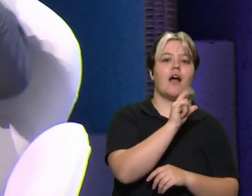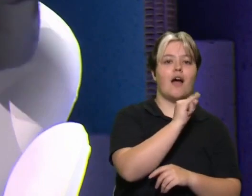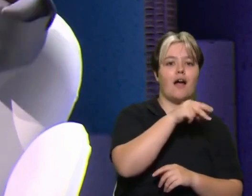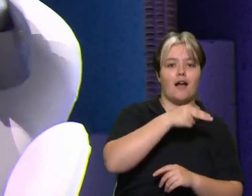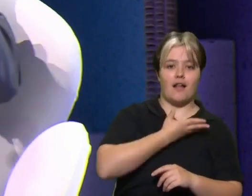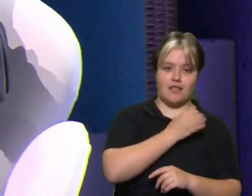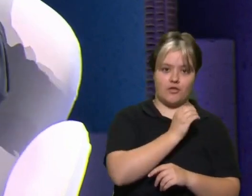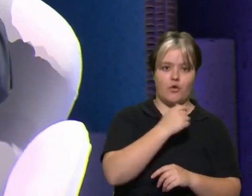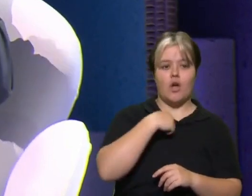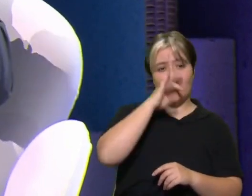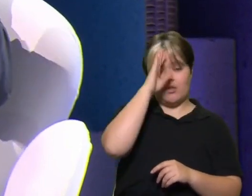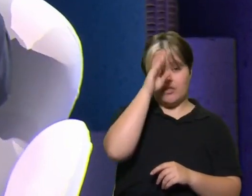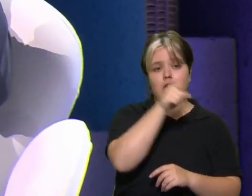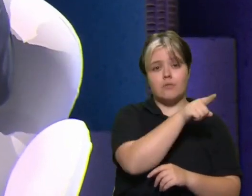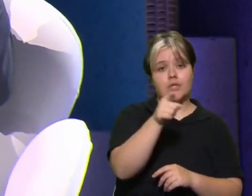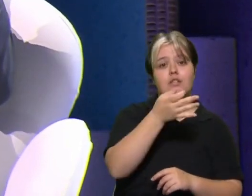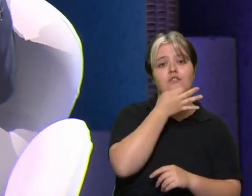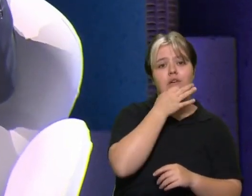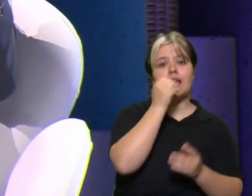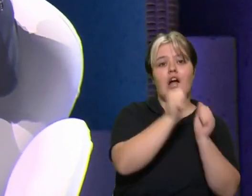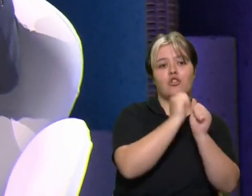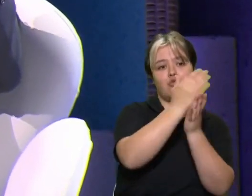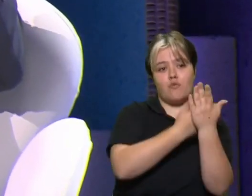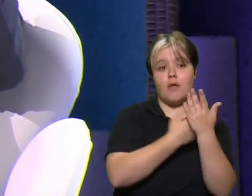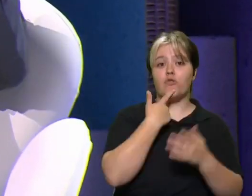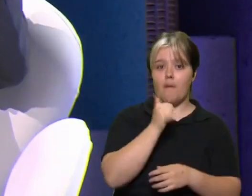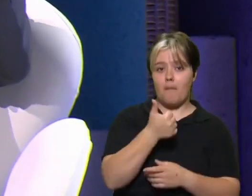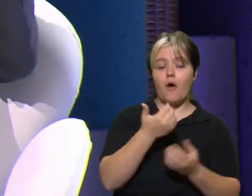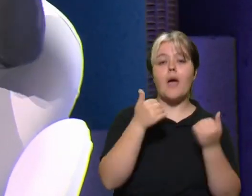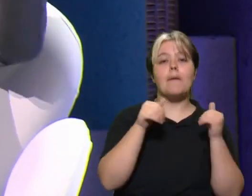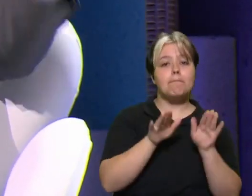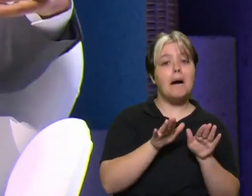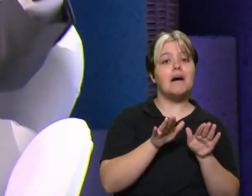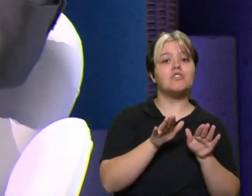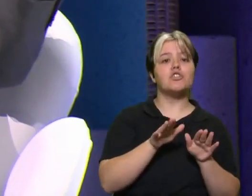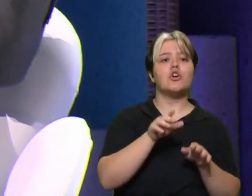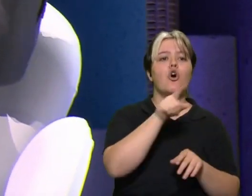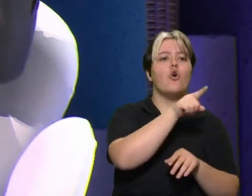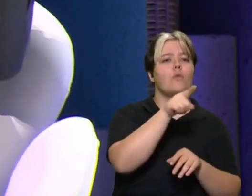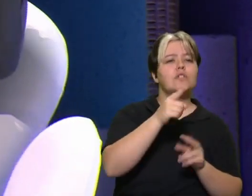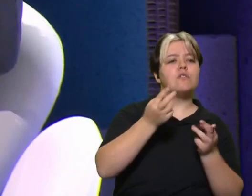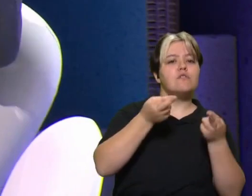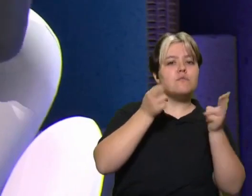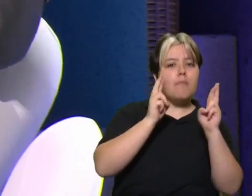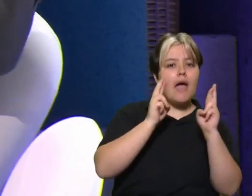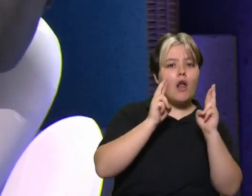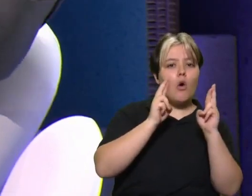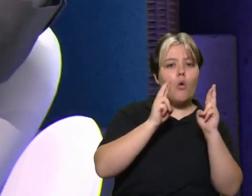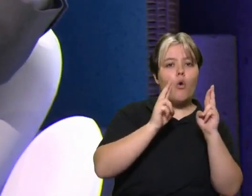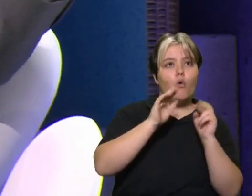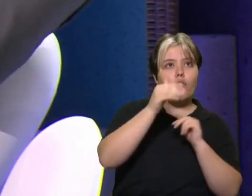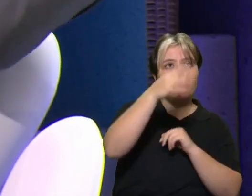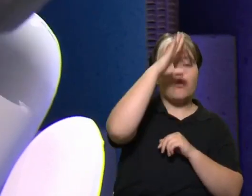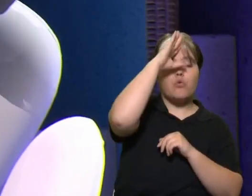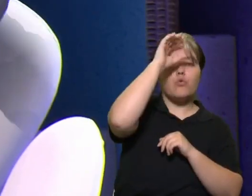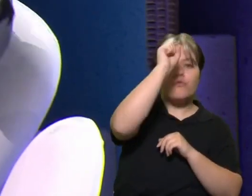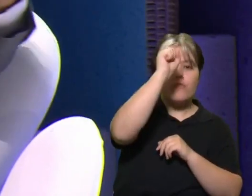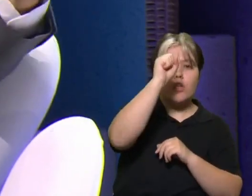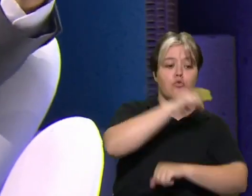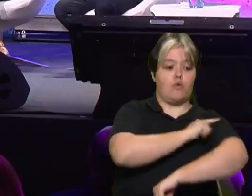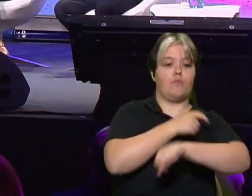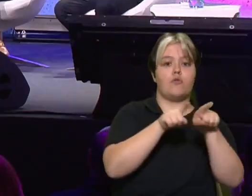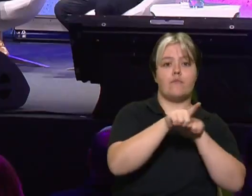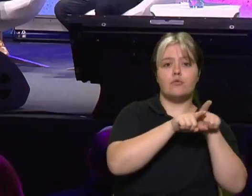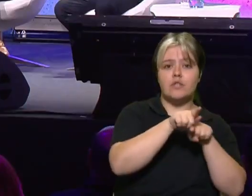Professor Erlindo, I know you cannot speak about the document which will be submitted to the minister. What do you expect from